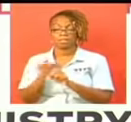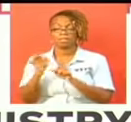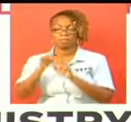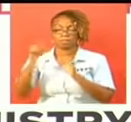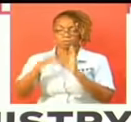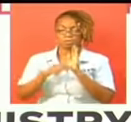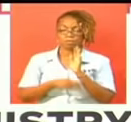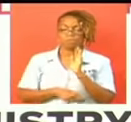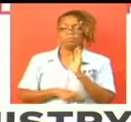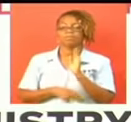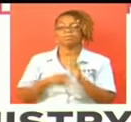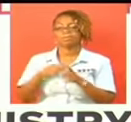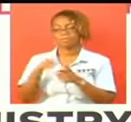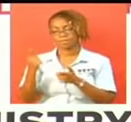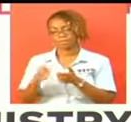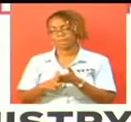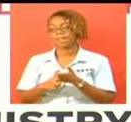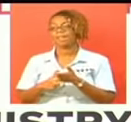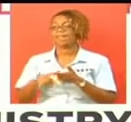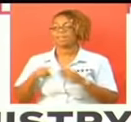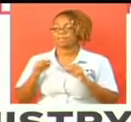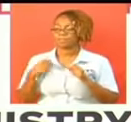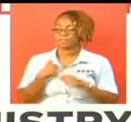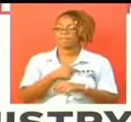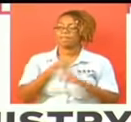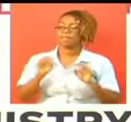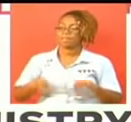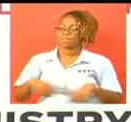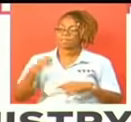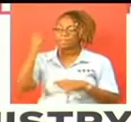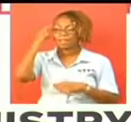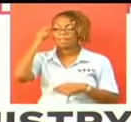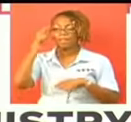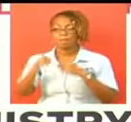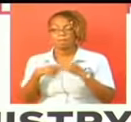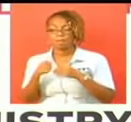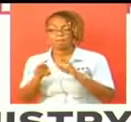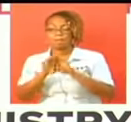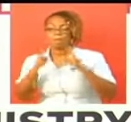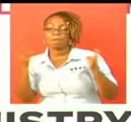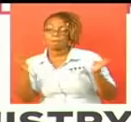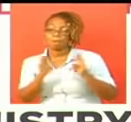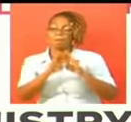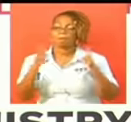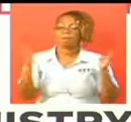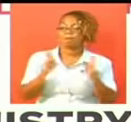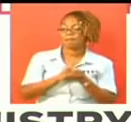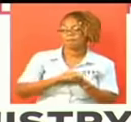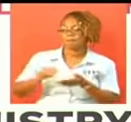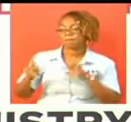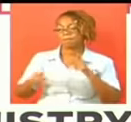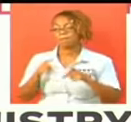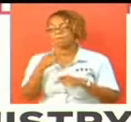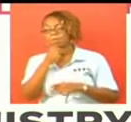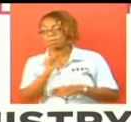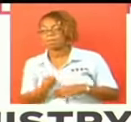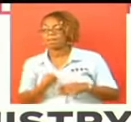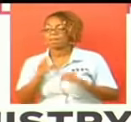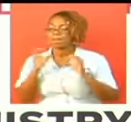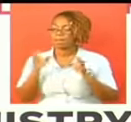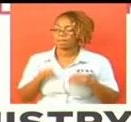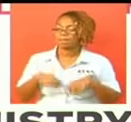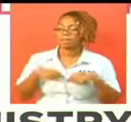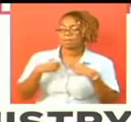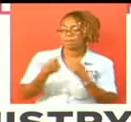will help us to get to a point where the therapies that you are currently speaking about will be safer